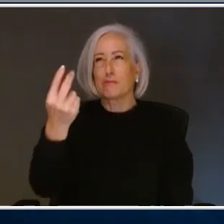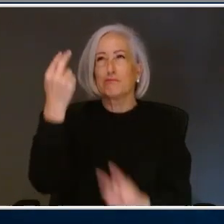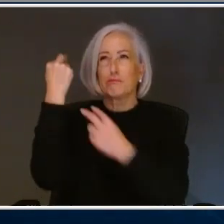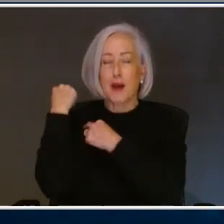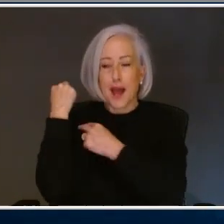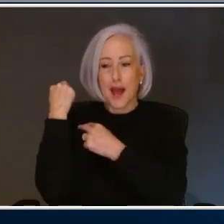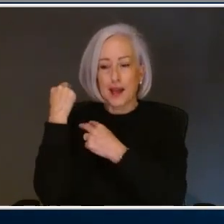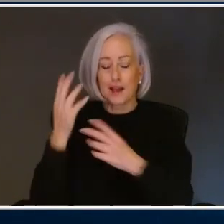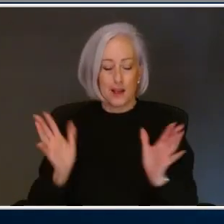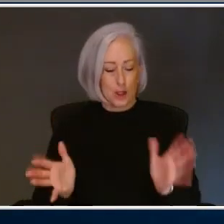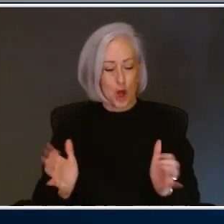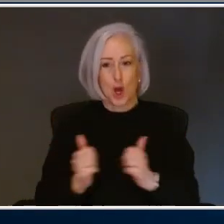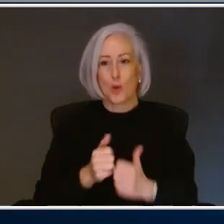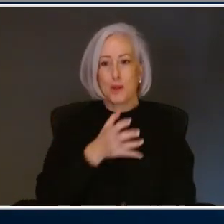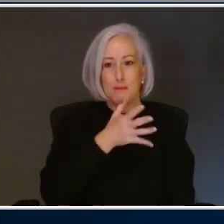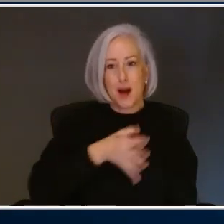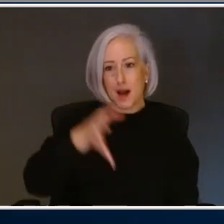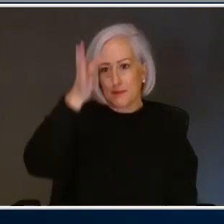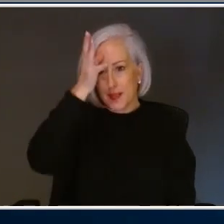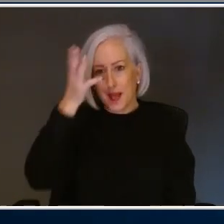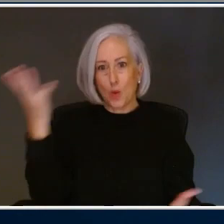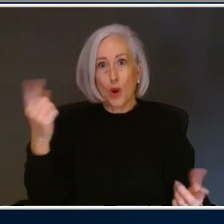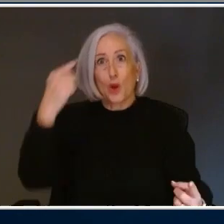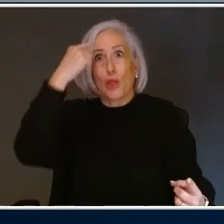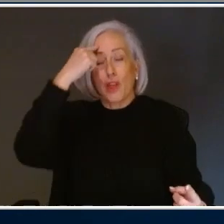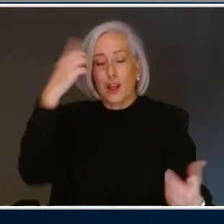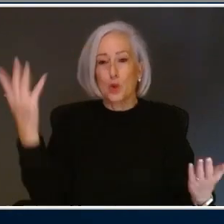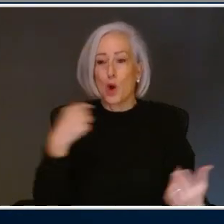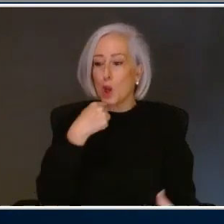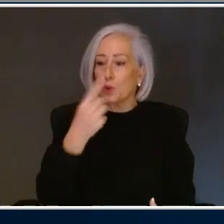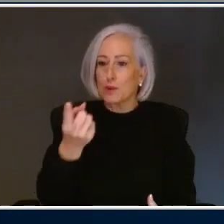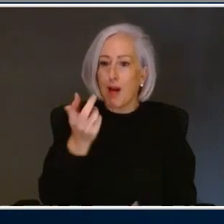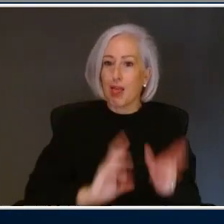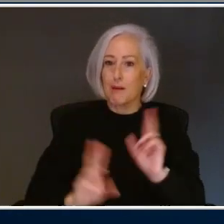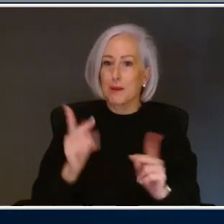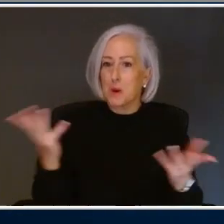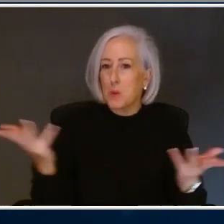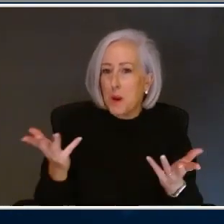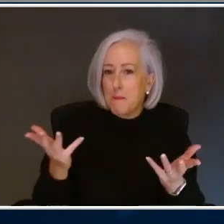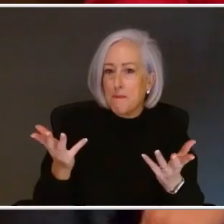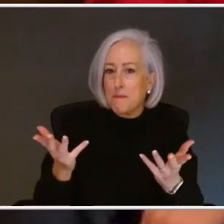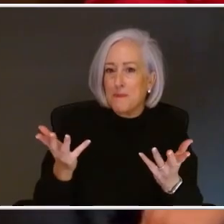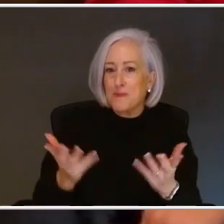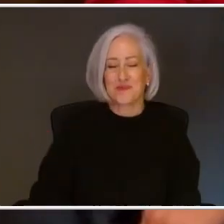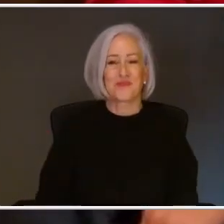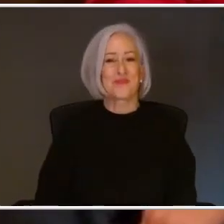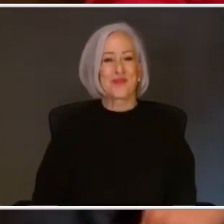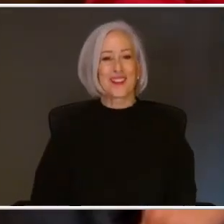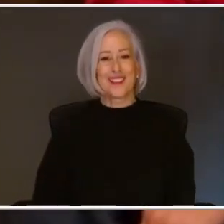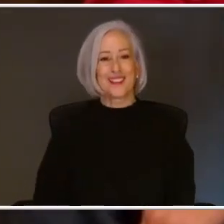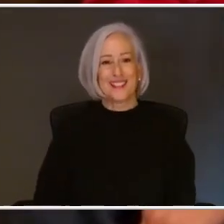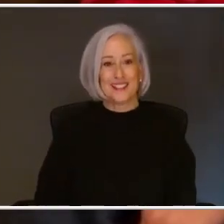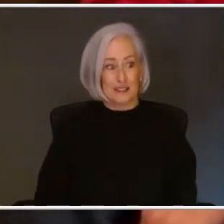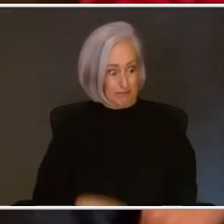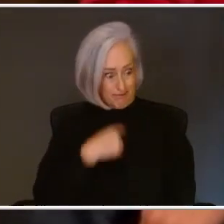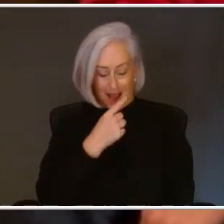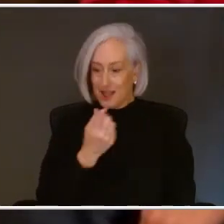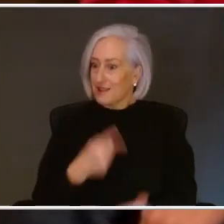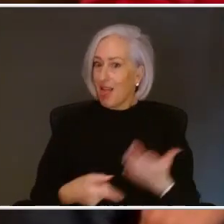dad about it, what do you make of it? What do you tell people? Well, I tell them what